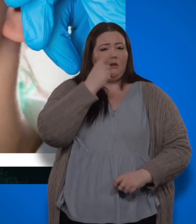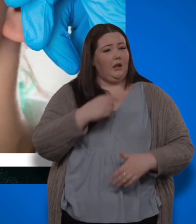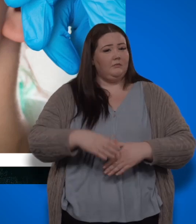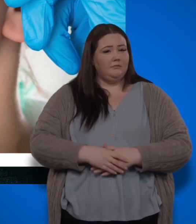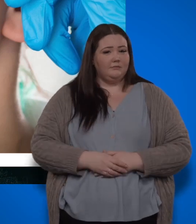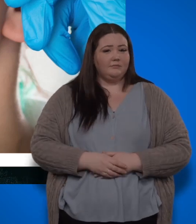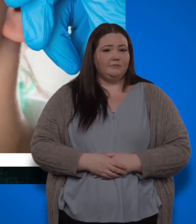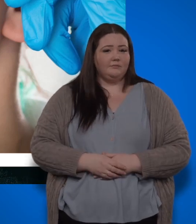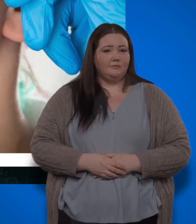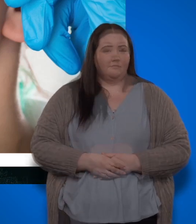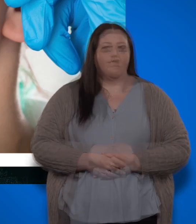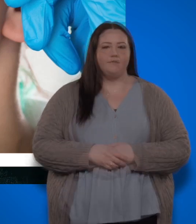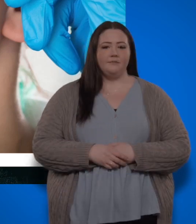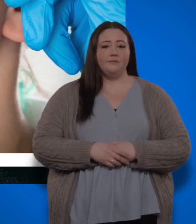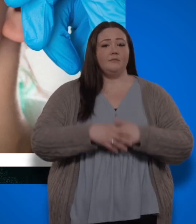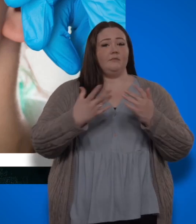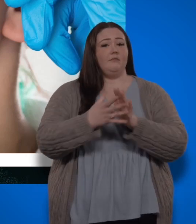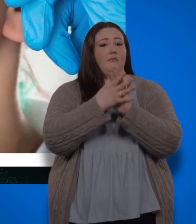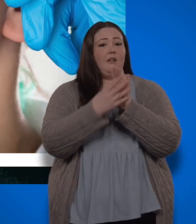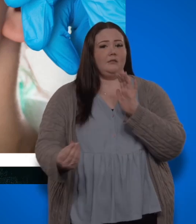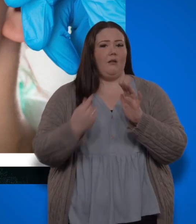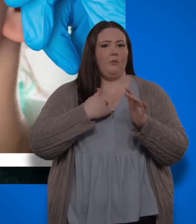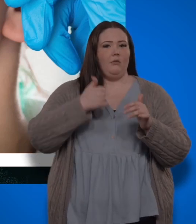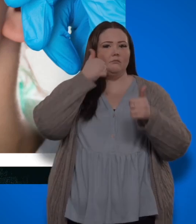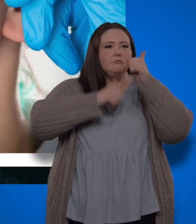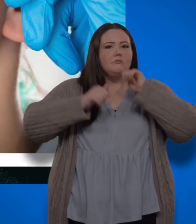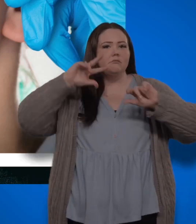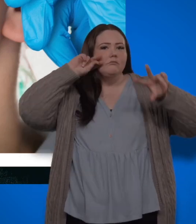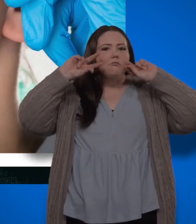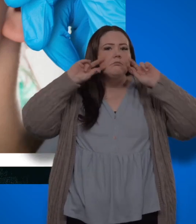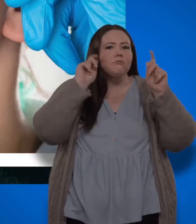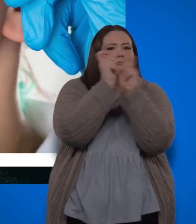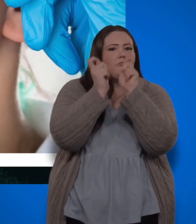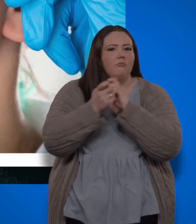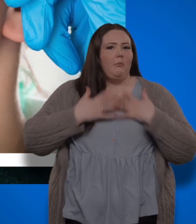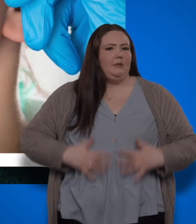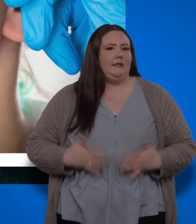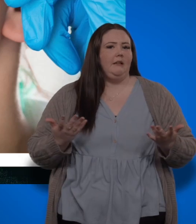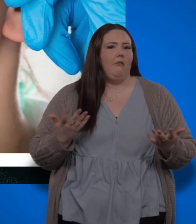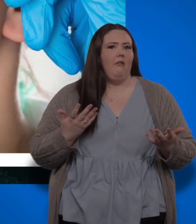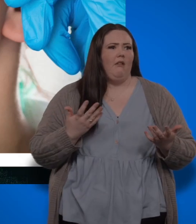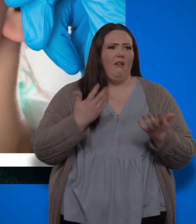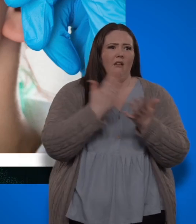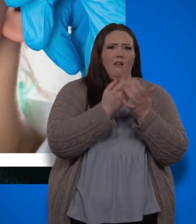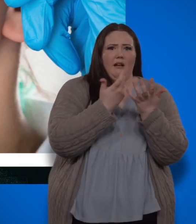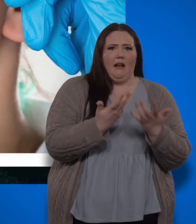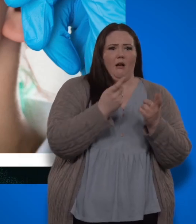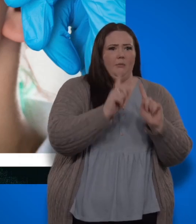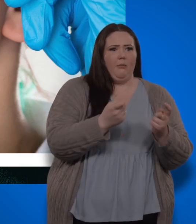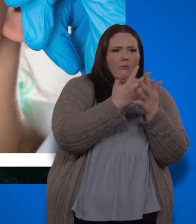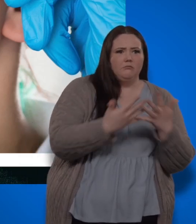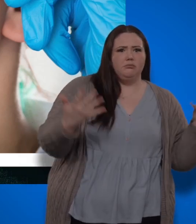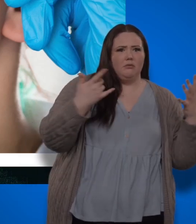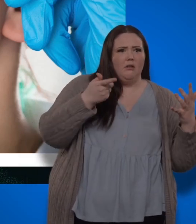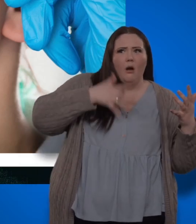surgery, a massive growth industry of people who say, I just don't like this body anymore. Okay, it's the